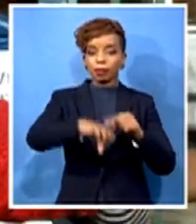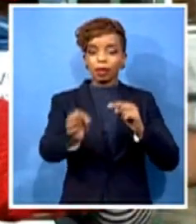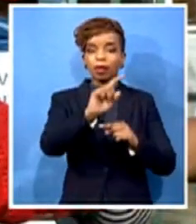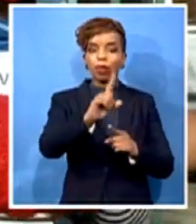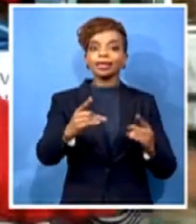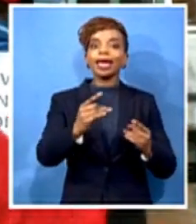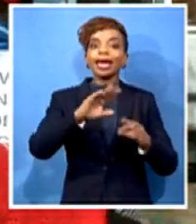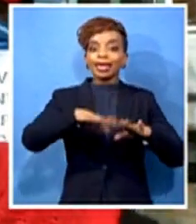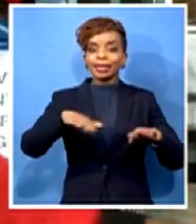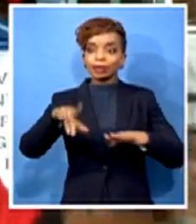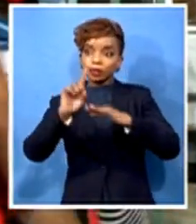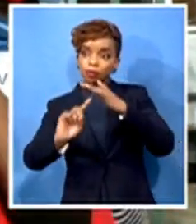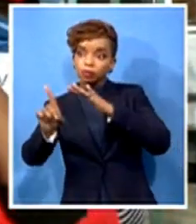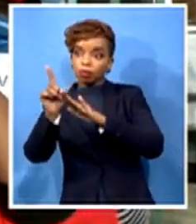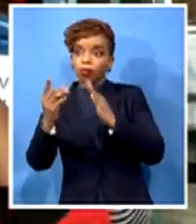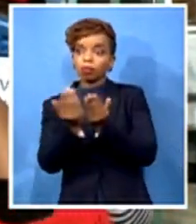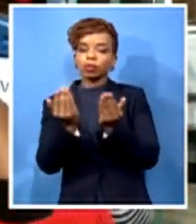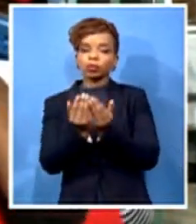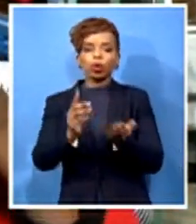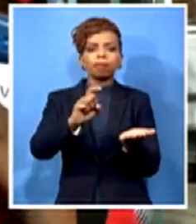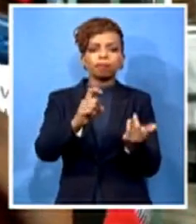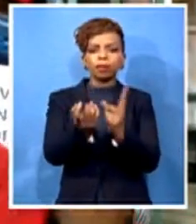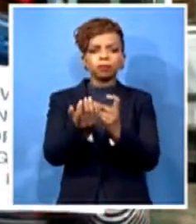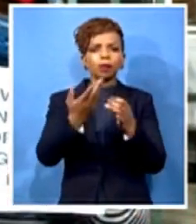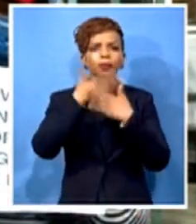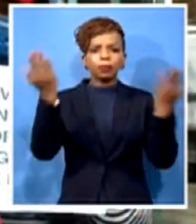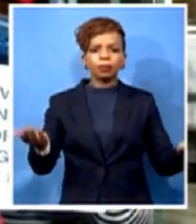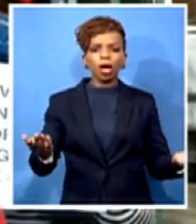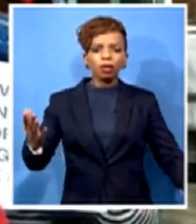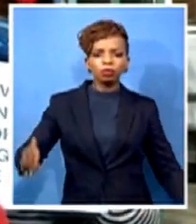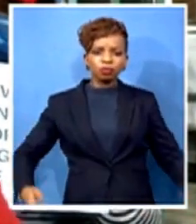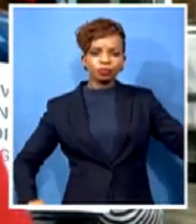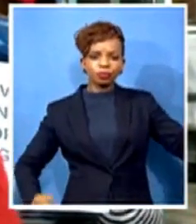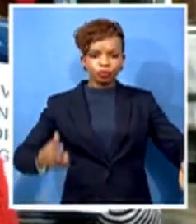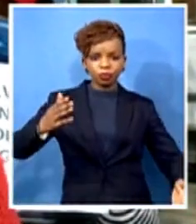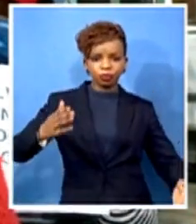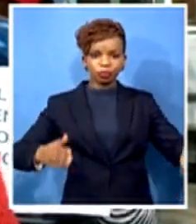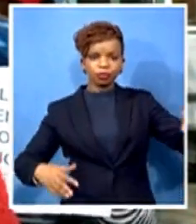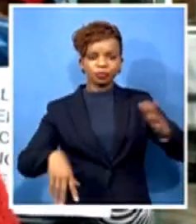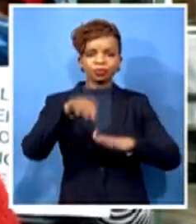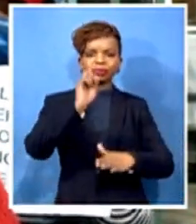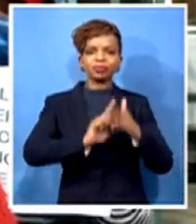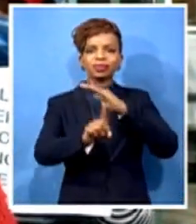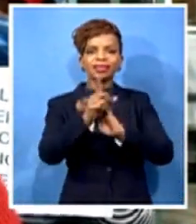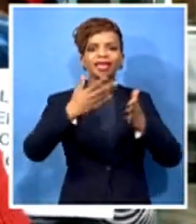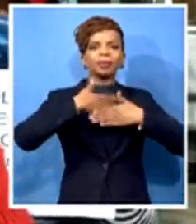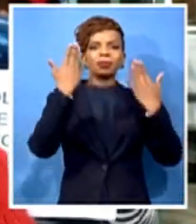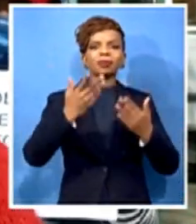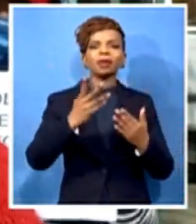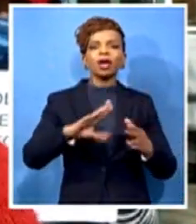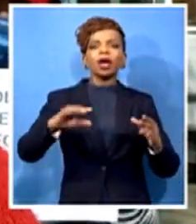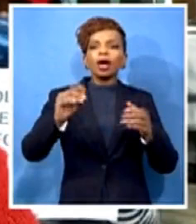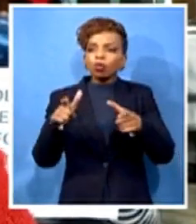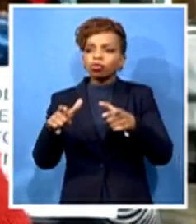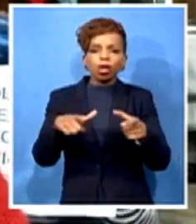sanitation. They were just walking in, and there's just no control measures. Right now, even some cleaners were fired, which means the